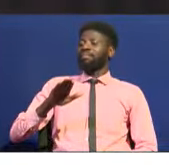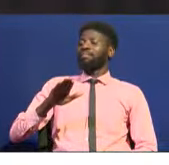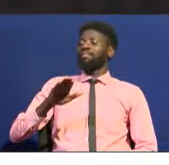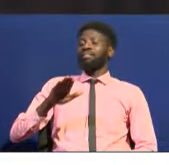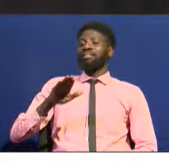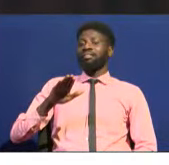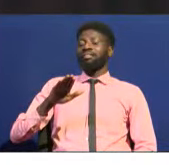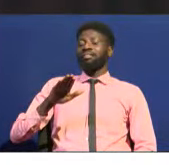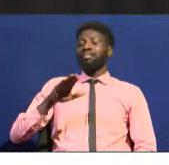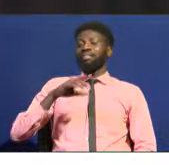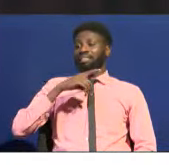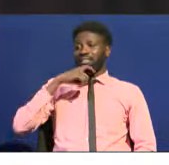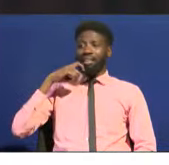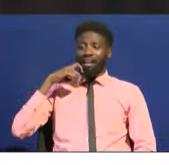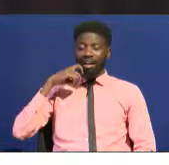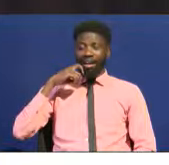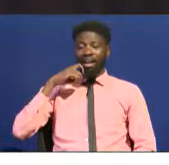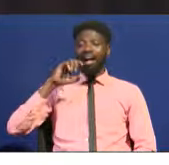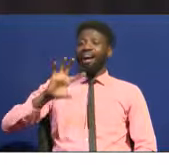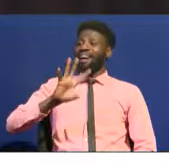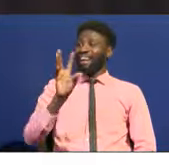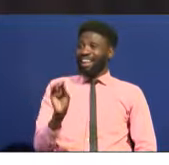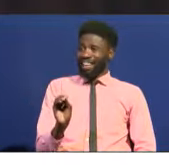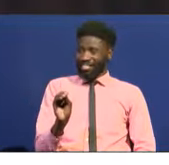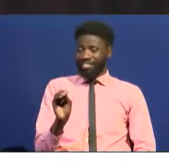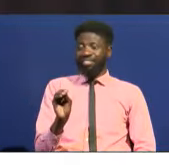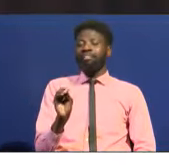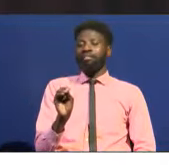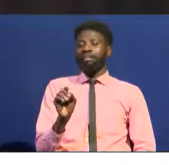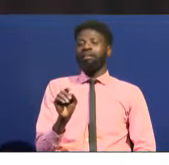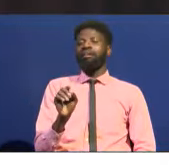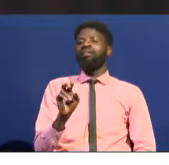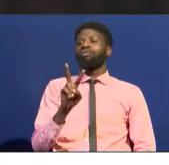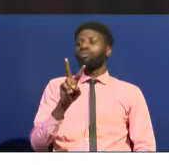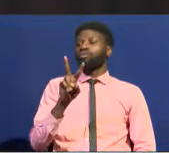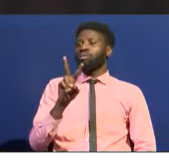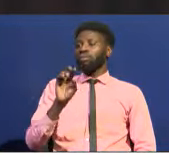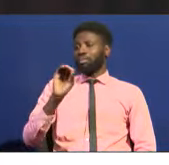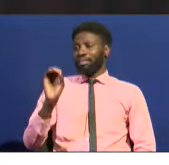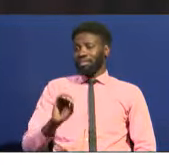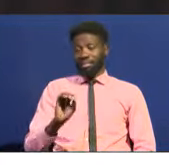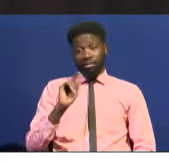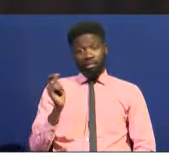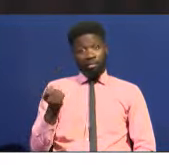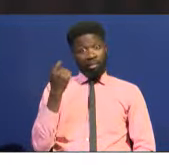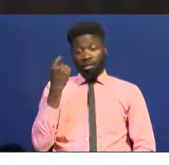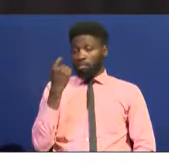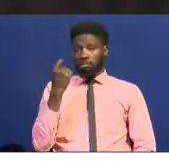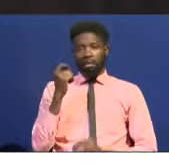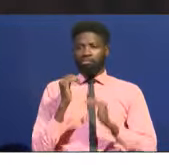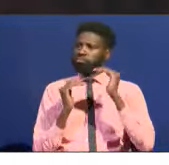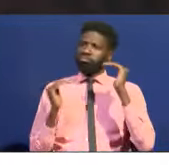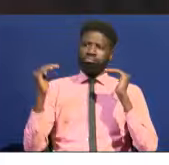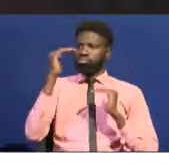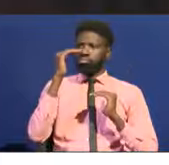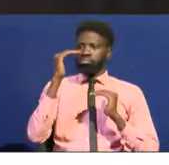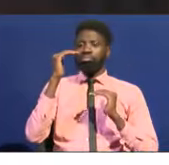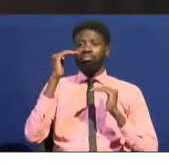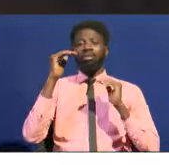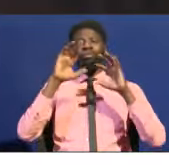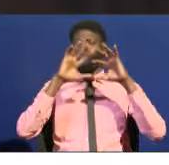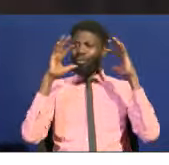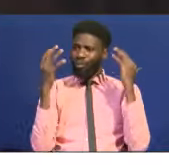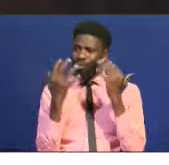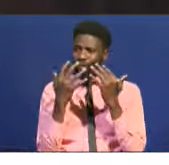3.7%. So Kenyan economy is growing way above average, both the global average and the